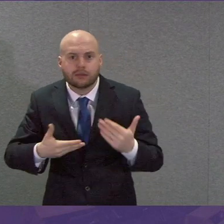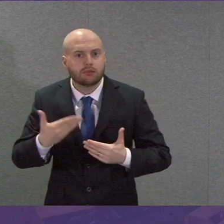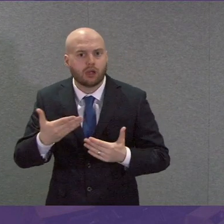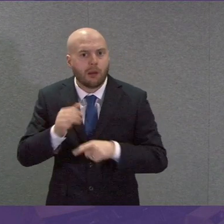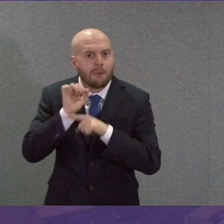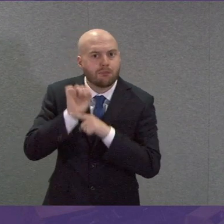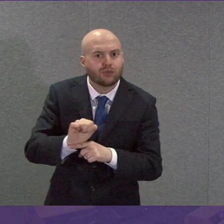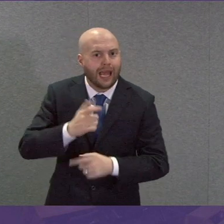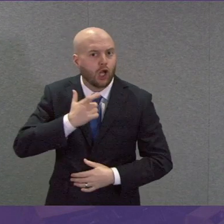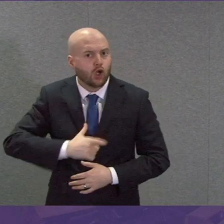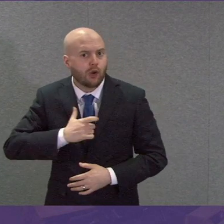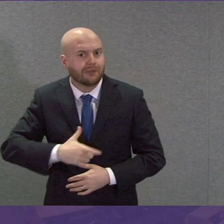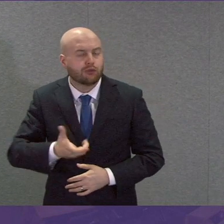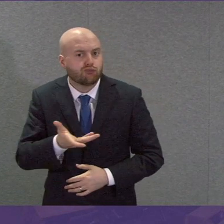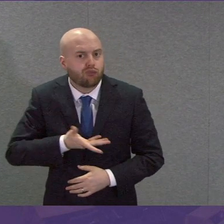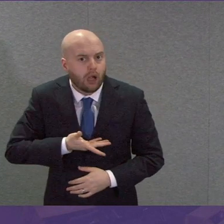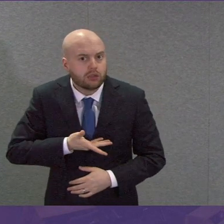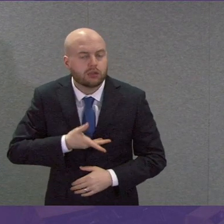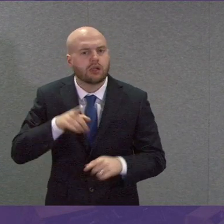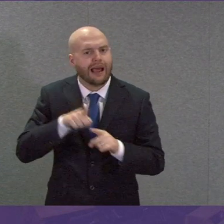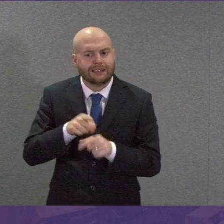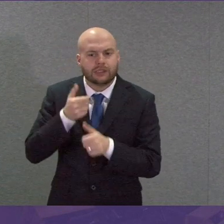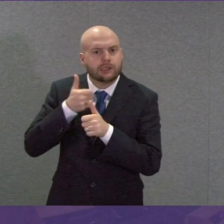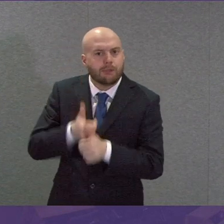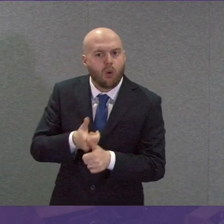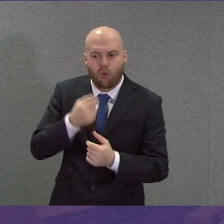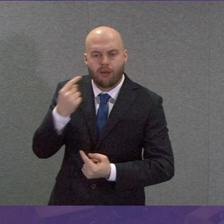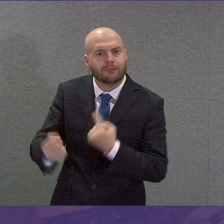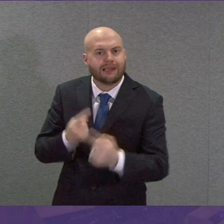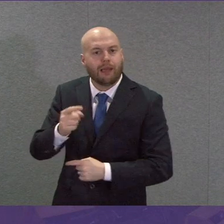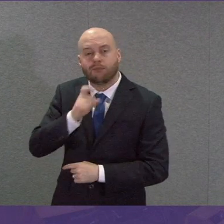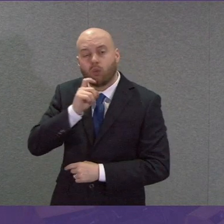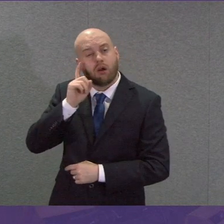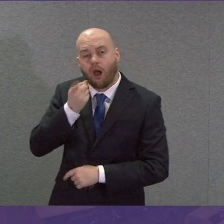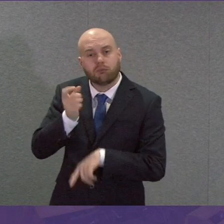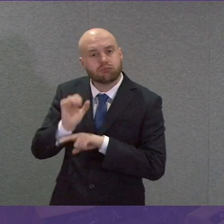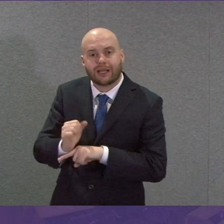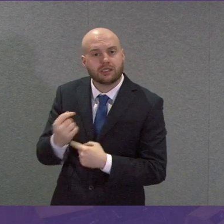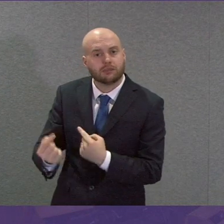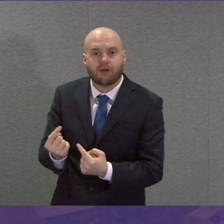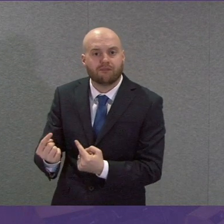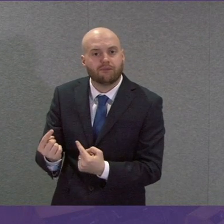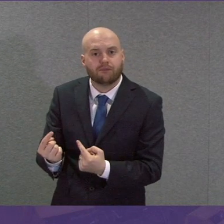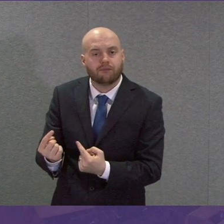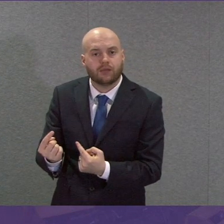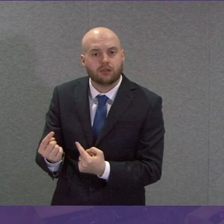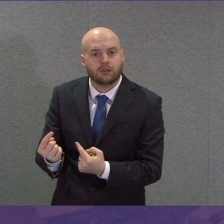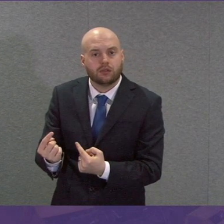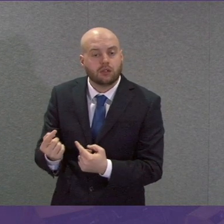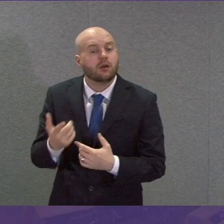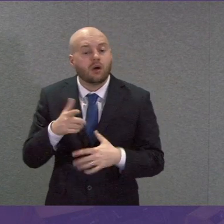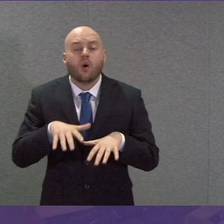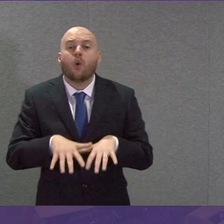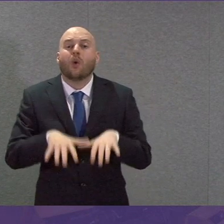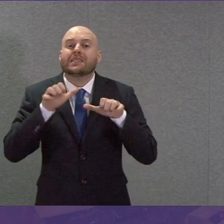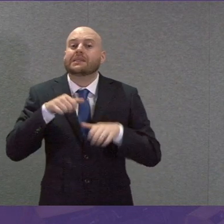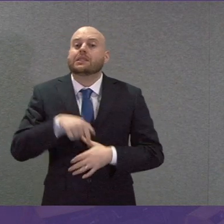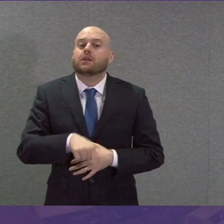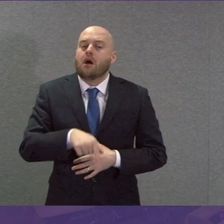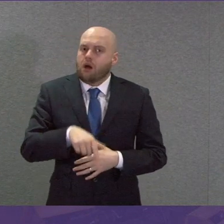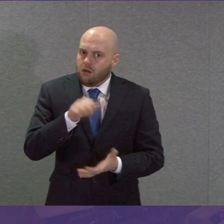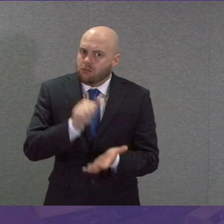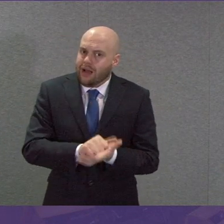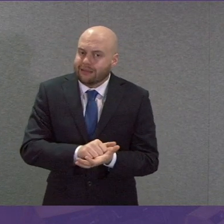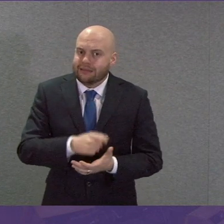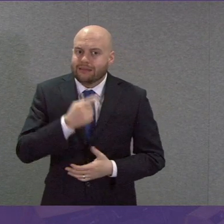to protect themselves. I hope that those at Westminster and more widely who are rightly concerned that, for example, the 2-year sunset period